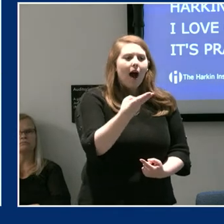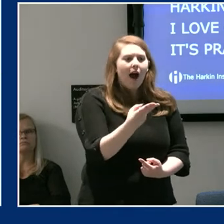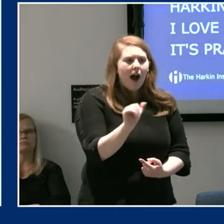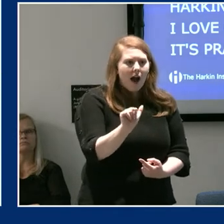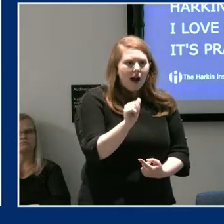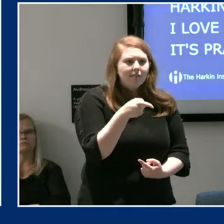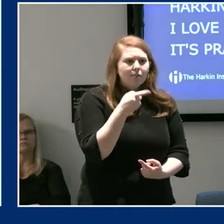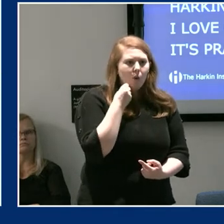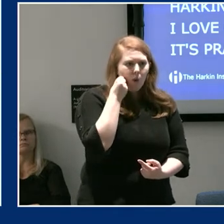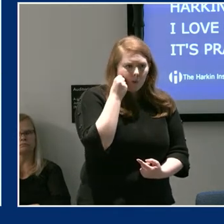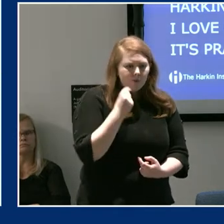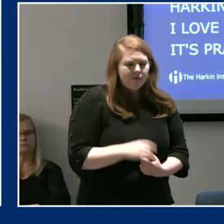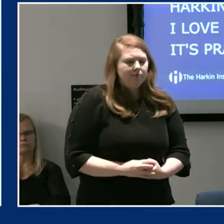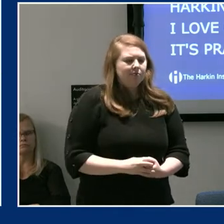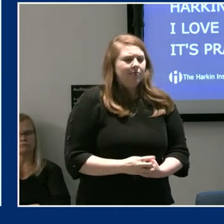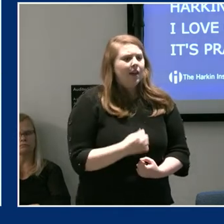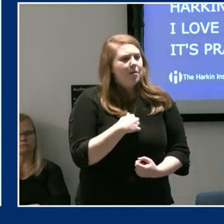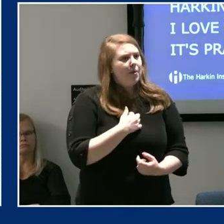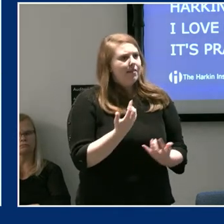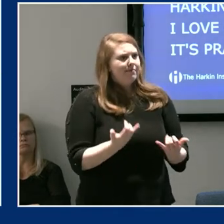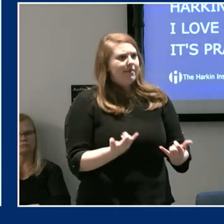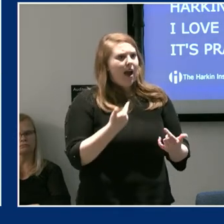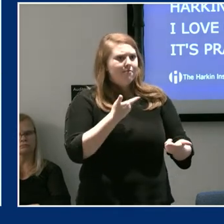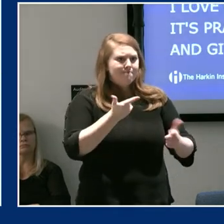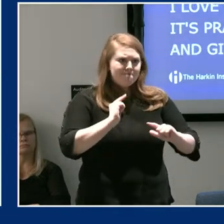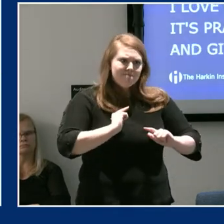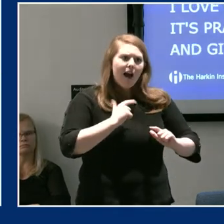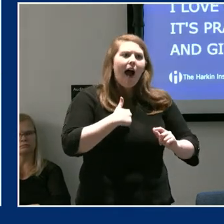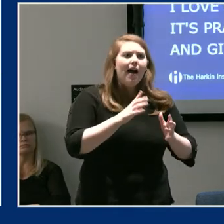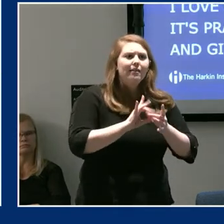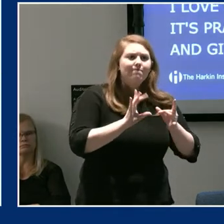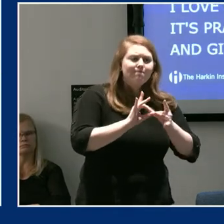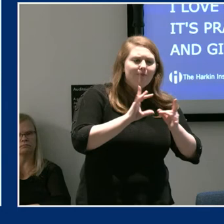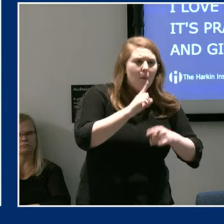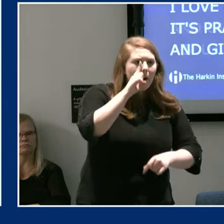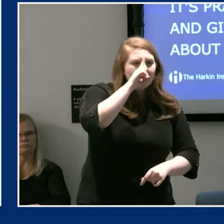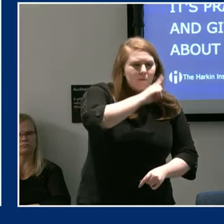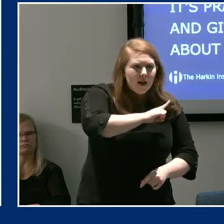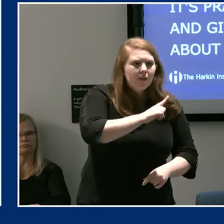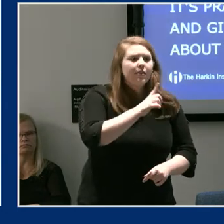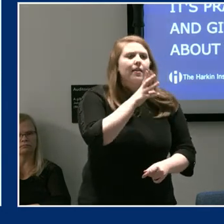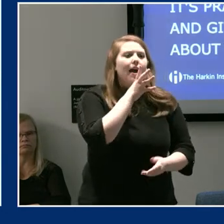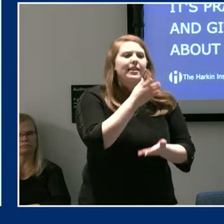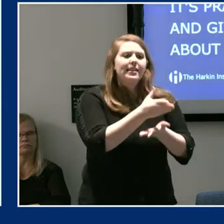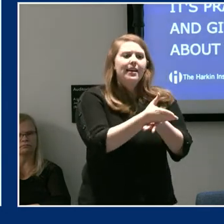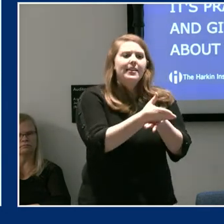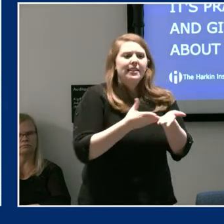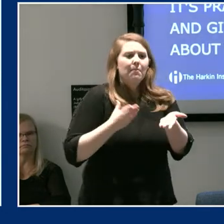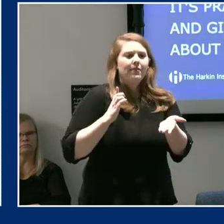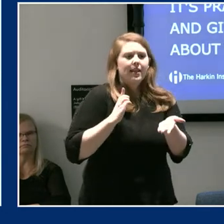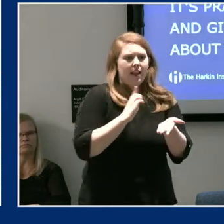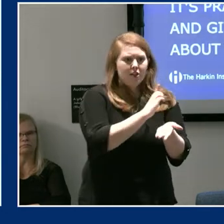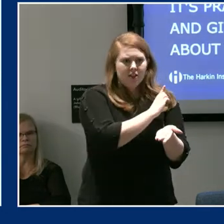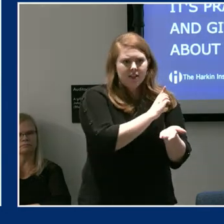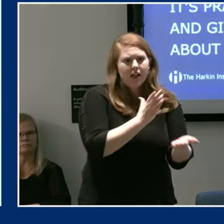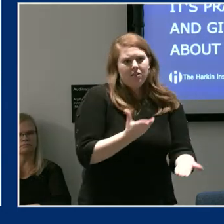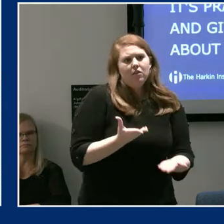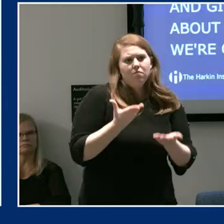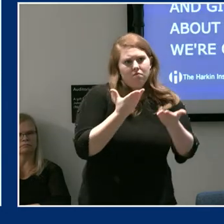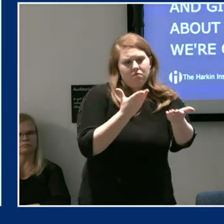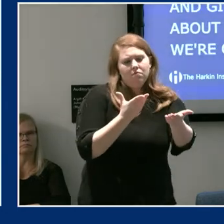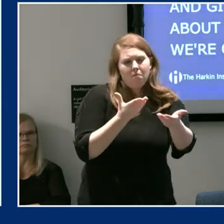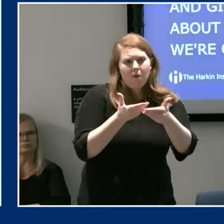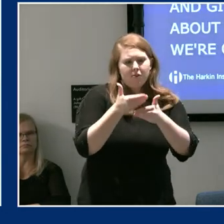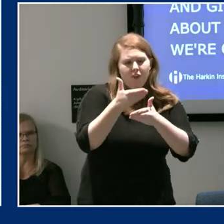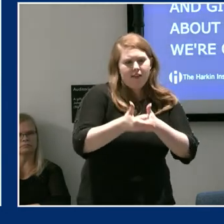Giving me the chance to talk a little bit about the myths and some of the legislation we're going to be working on in the coming